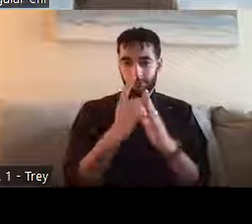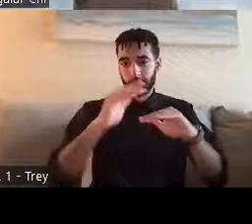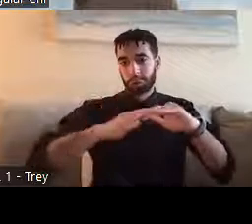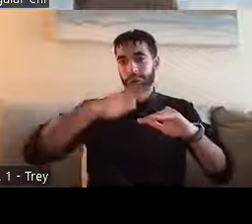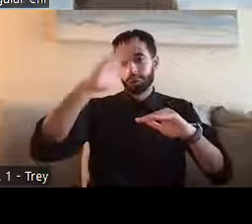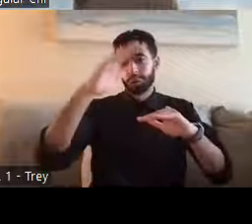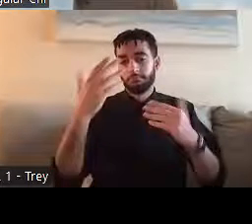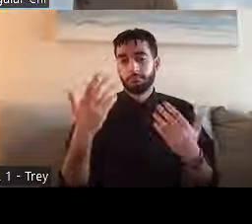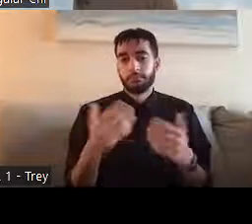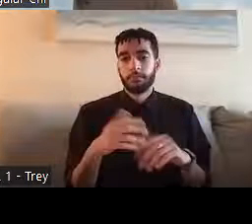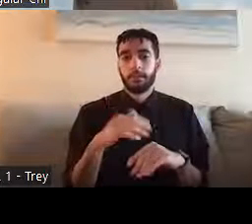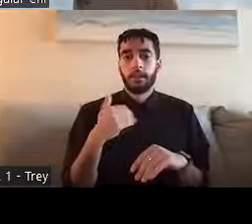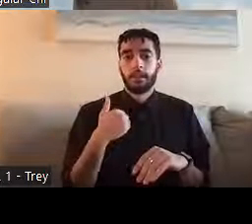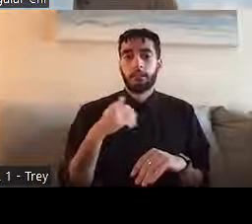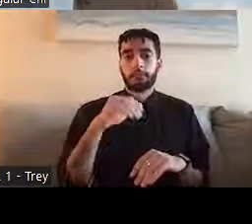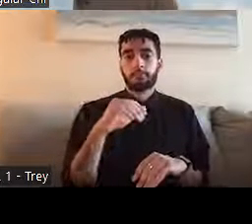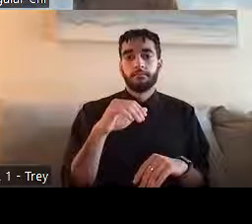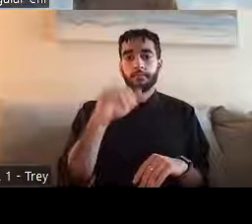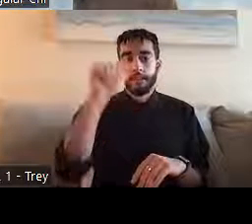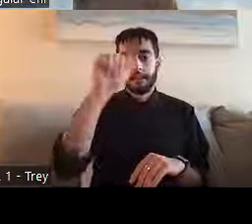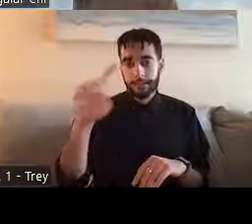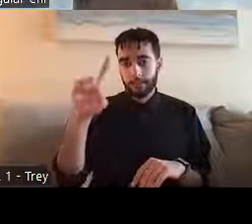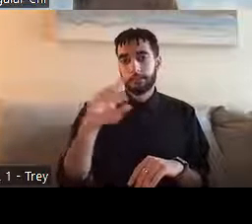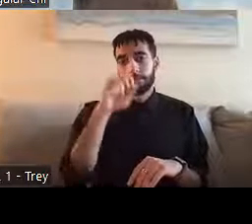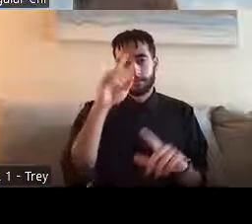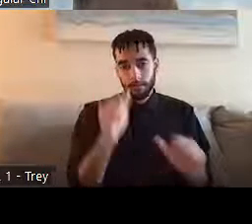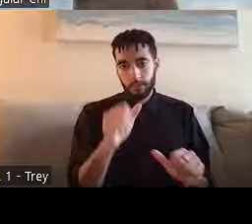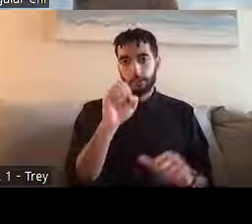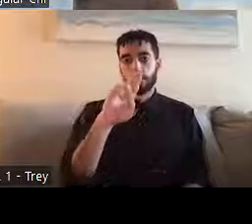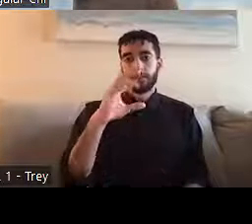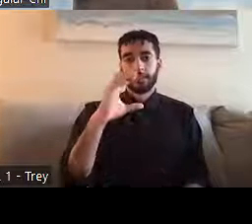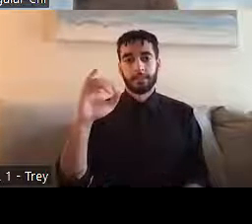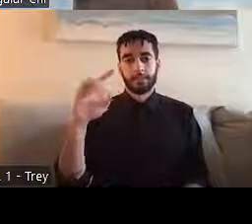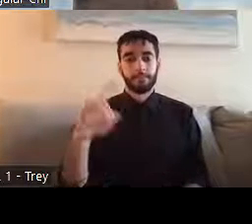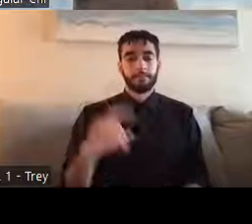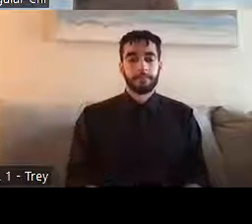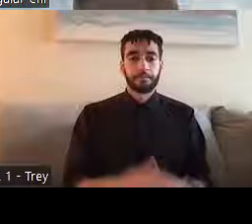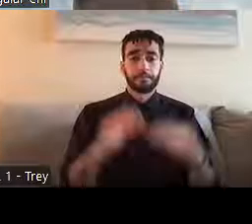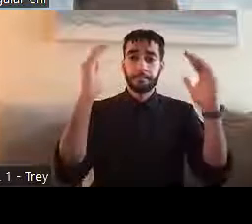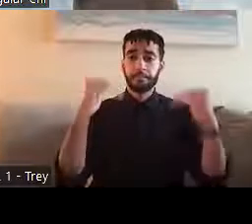other dementia, or other CID. Next slide, please.